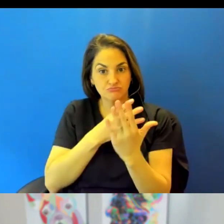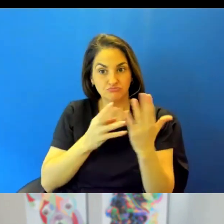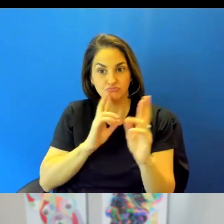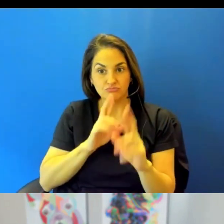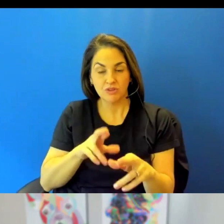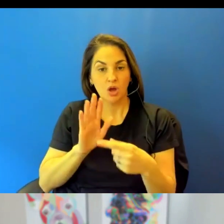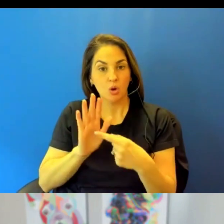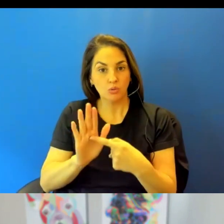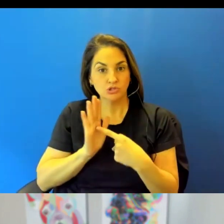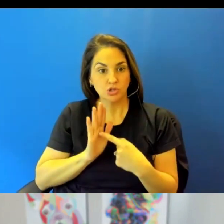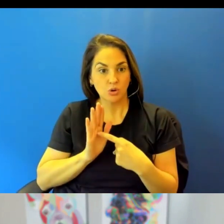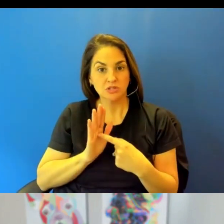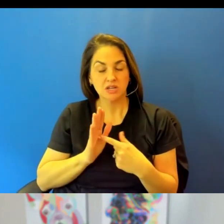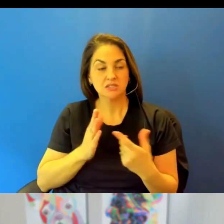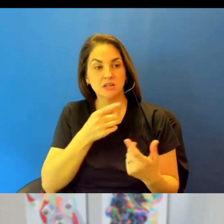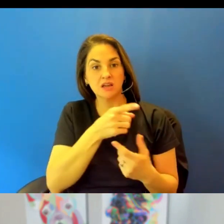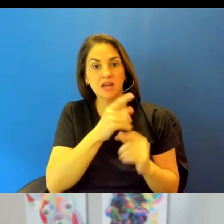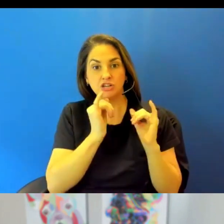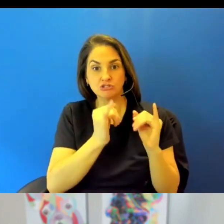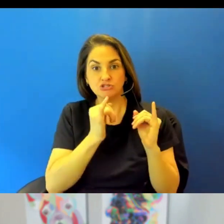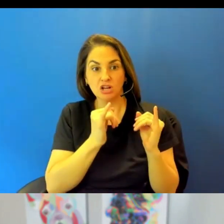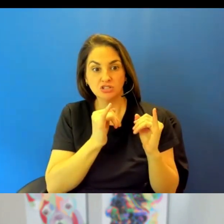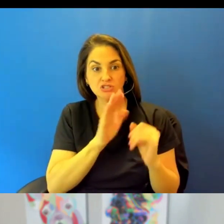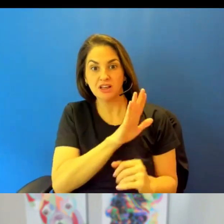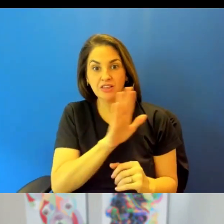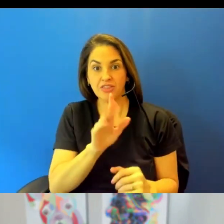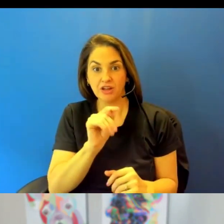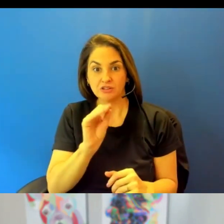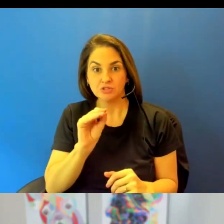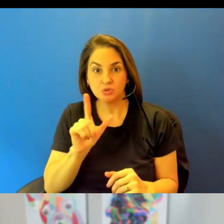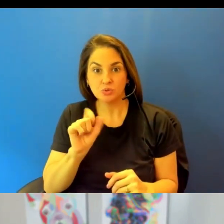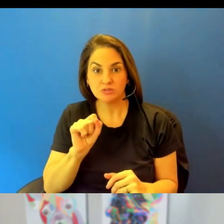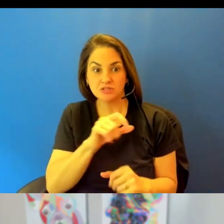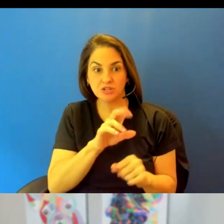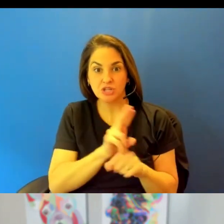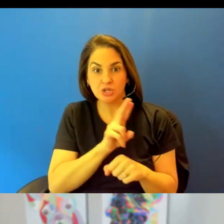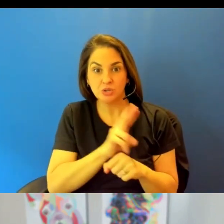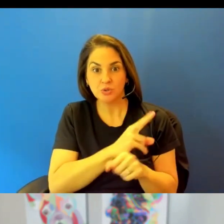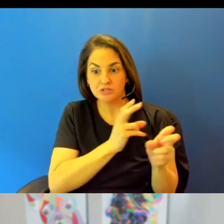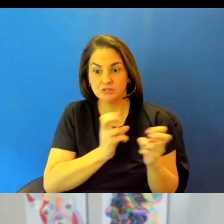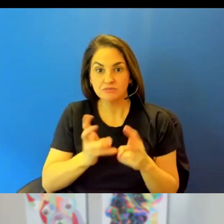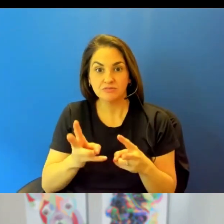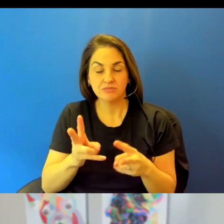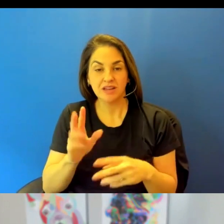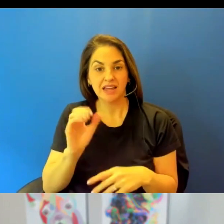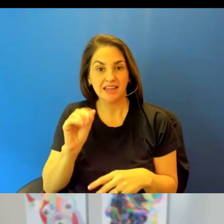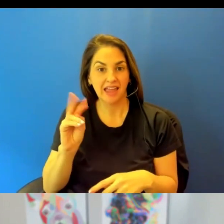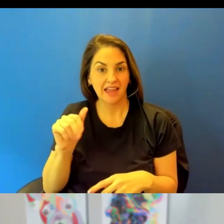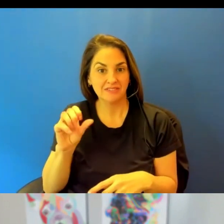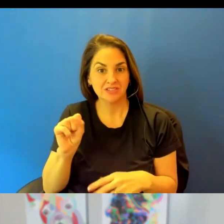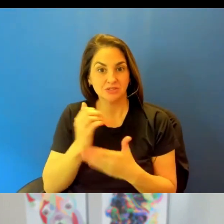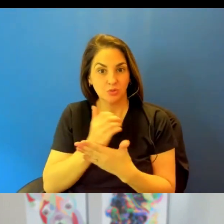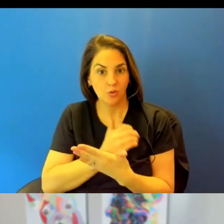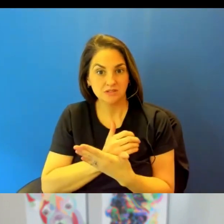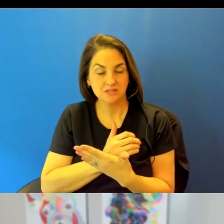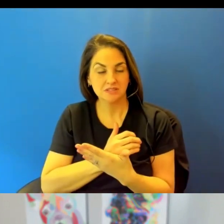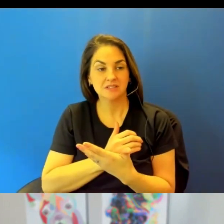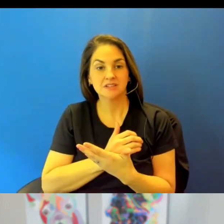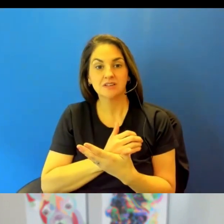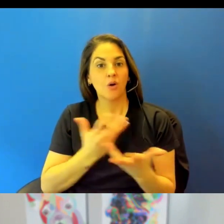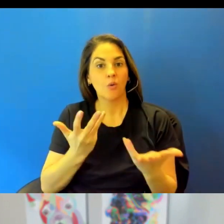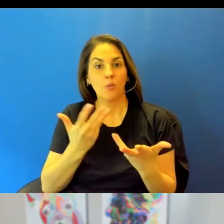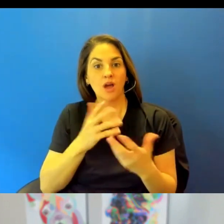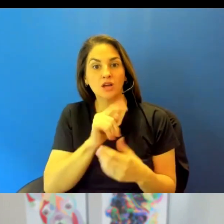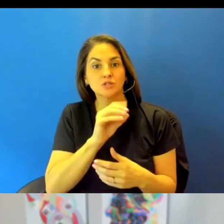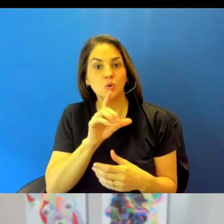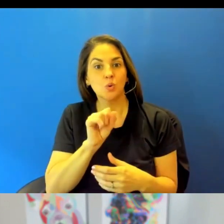tools instructors have put into their Canvas courses. And so we